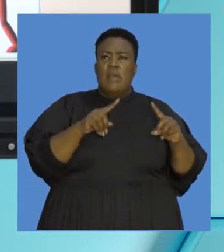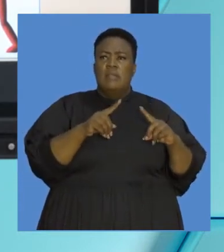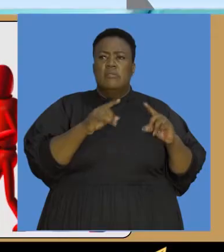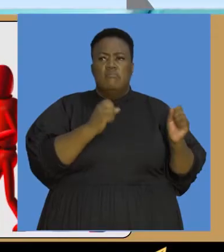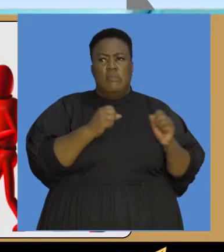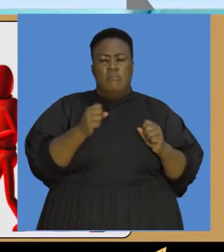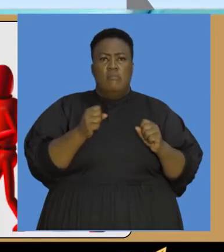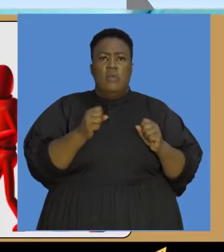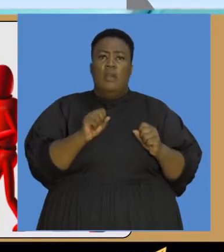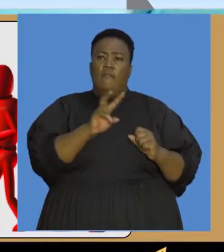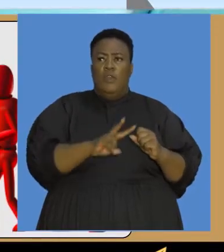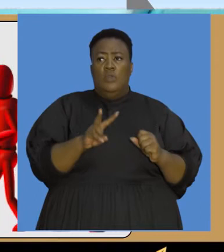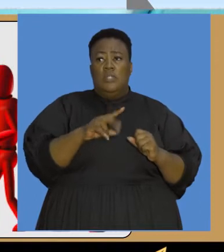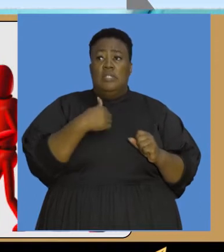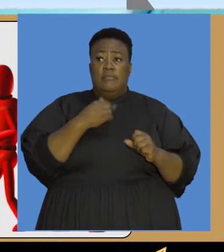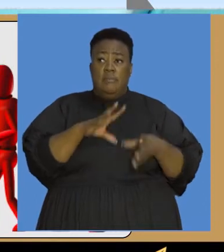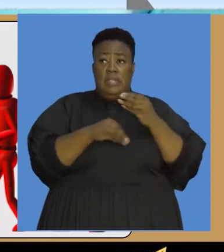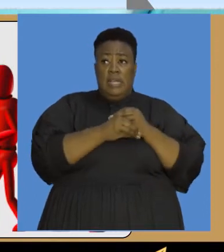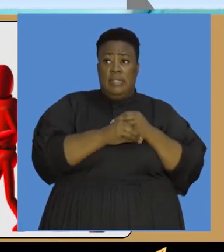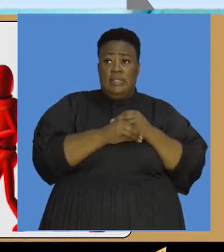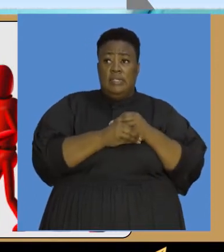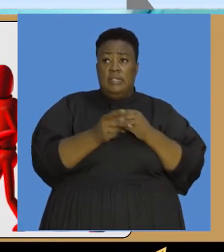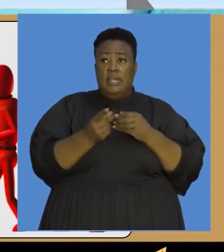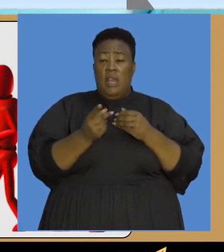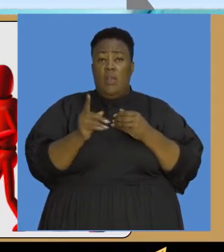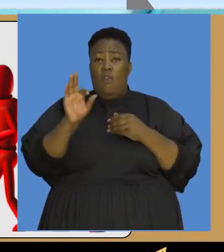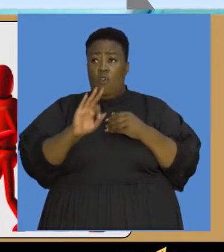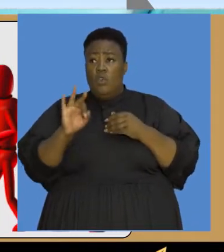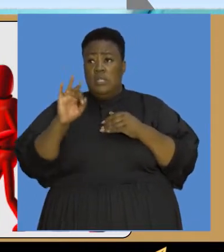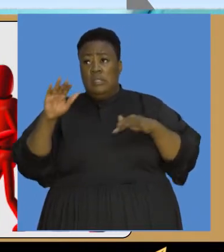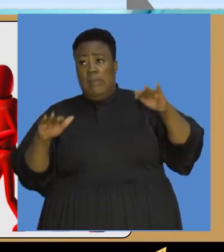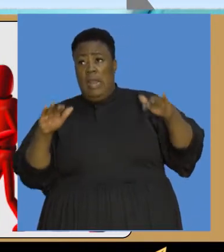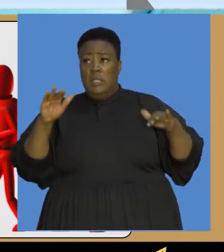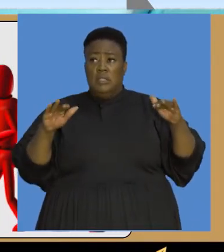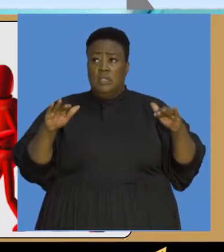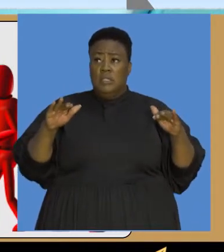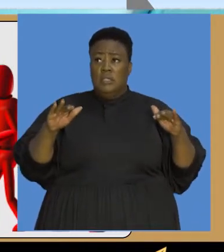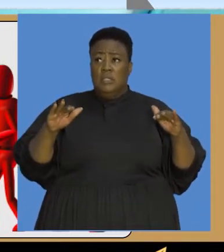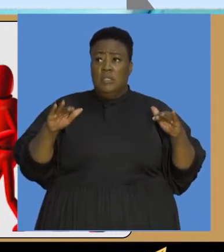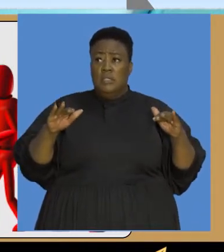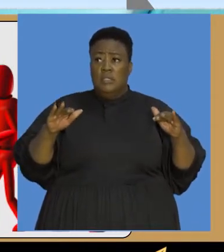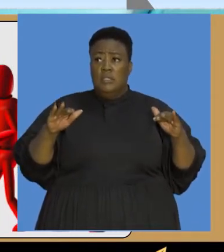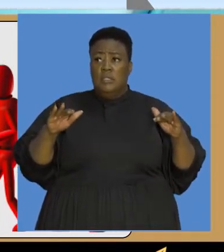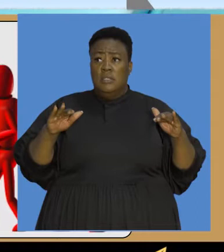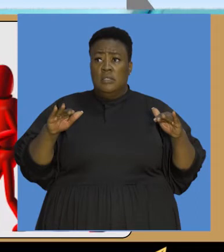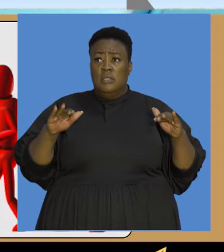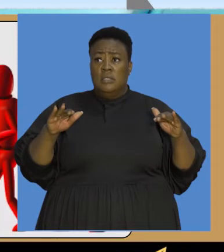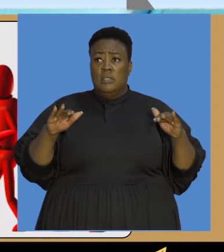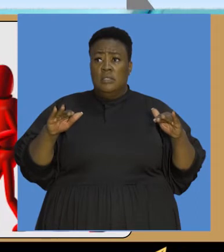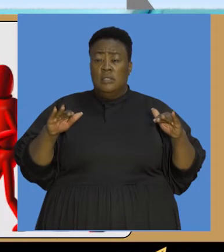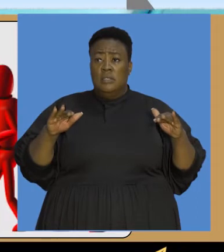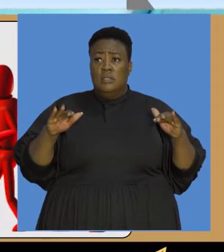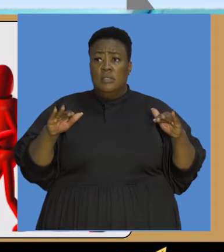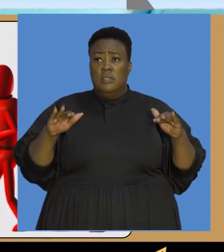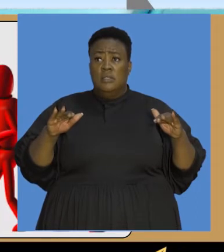watch. I'm going to add one here, so now we unbalance the forces. It starts moving. As soon as I add another one